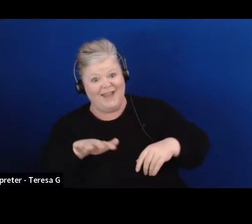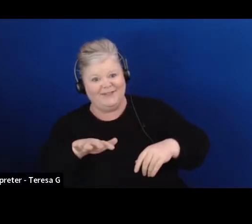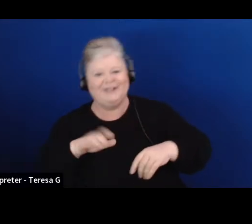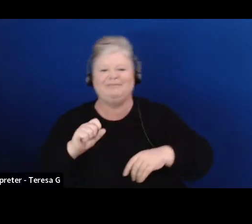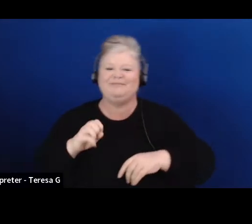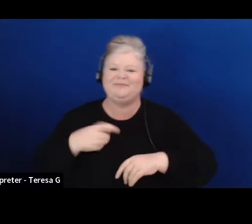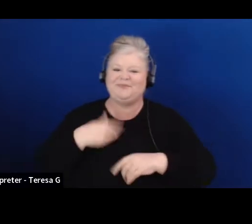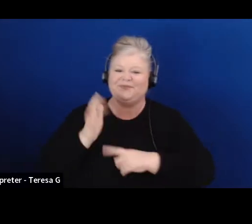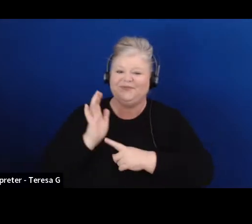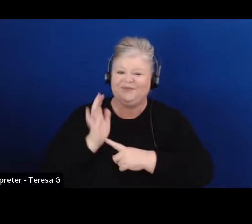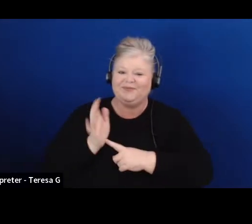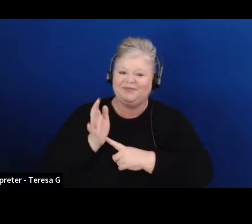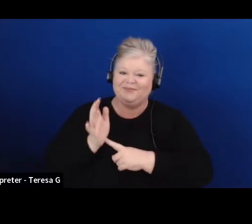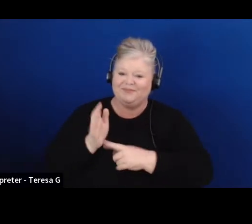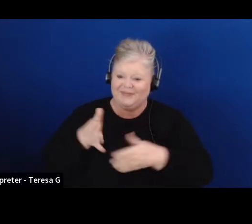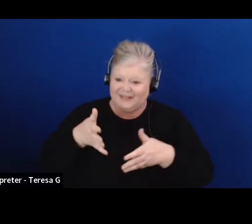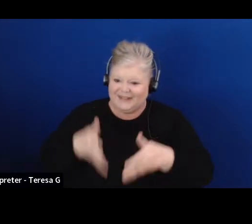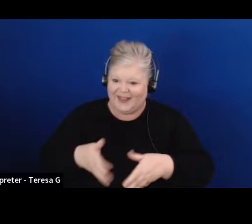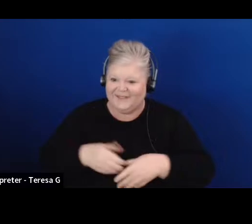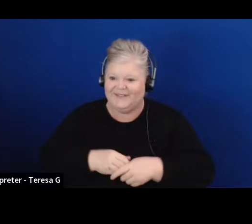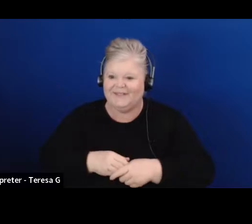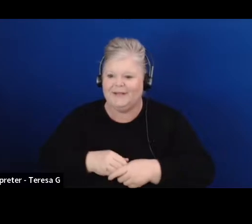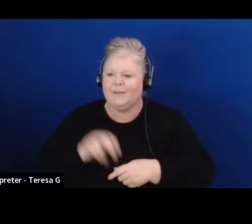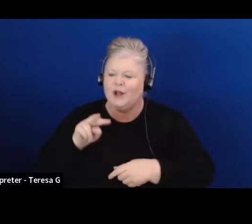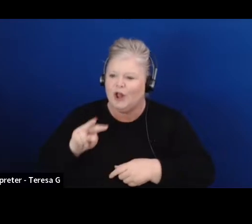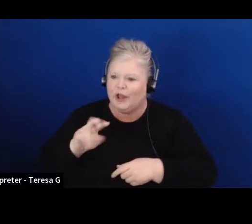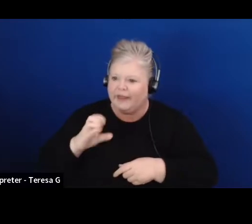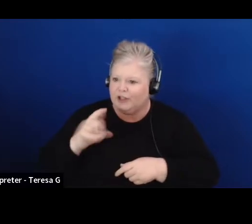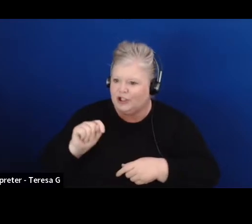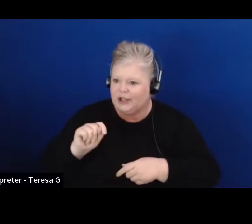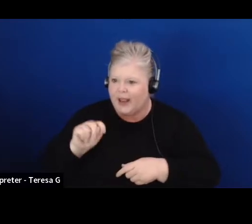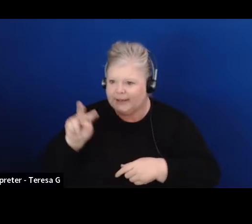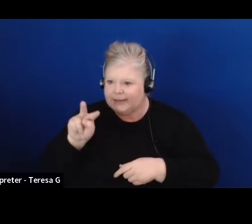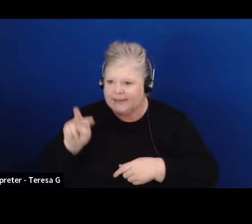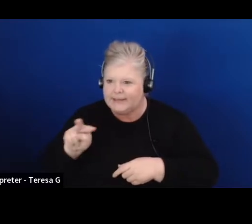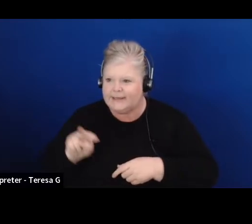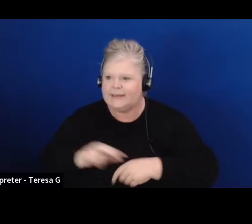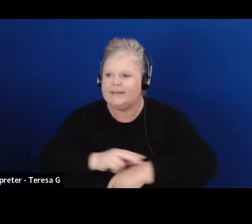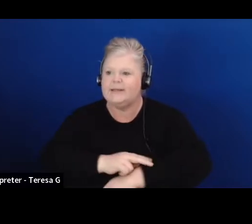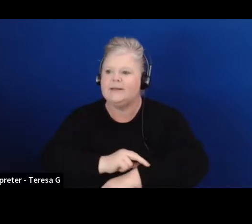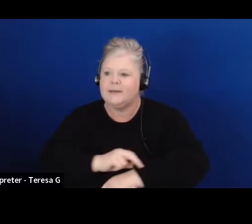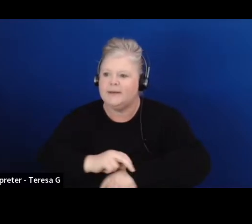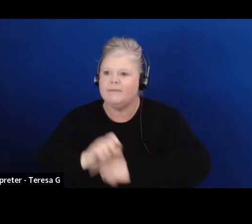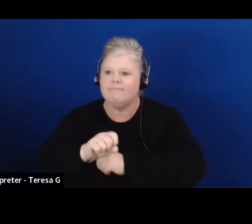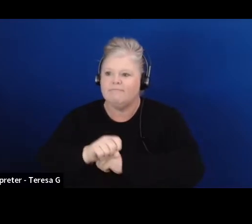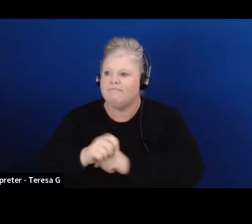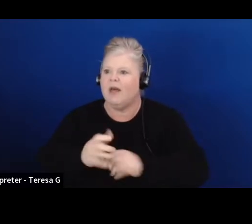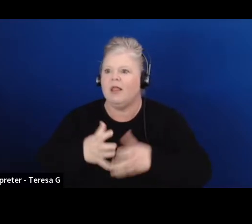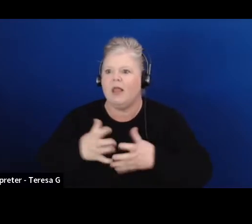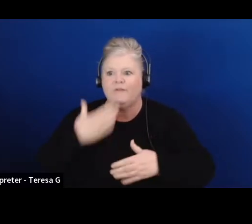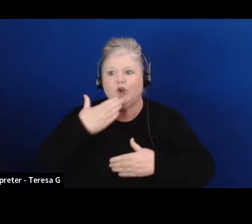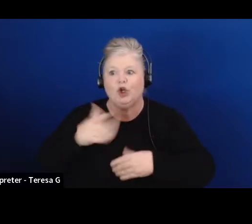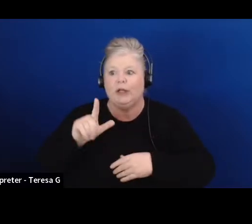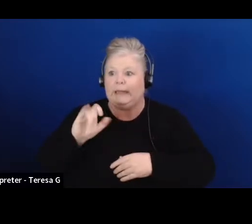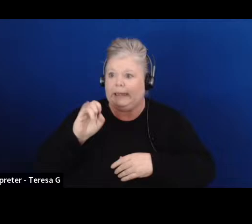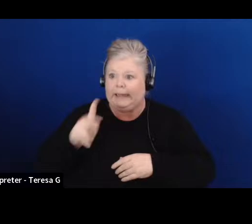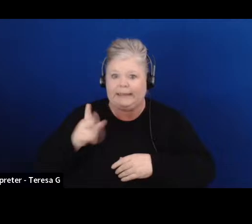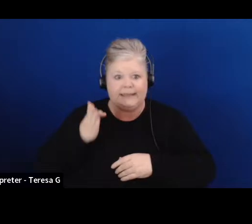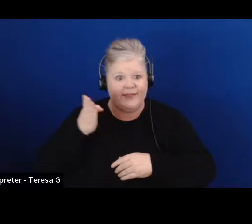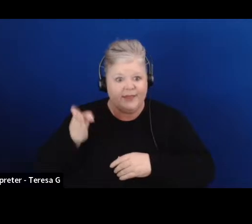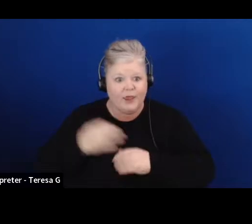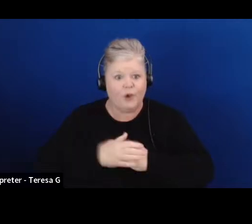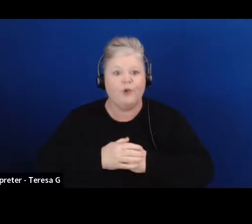minutes. I'm going to look in the chat here, make sure we have a lot of great links in the chat. If for